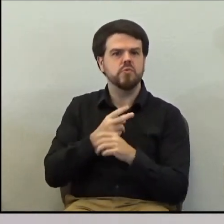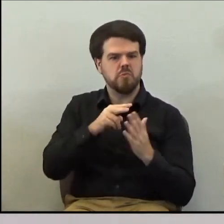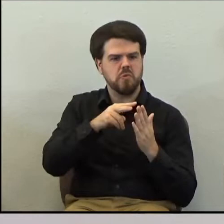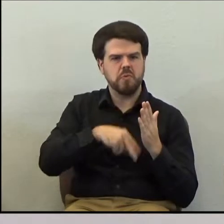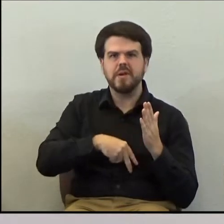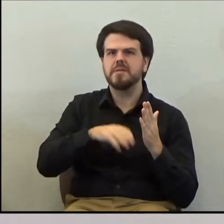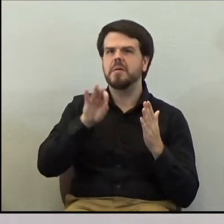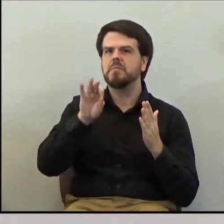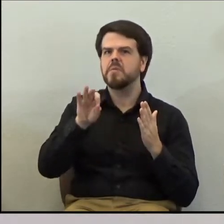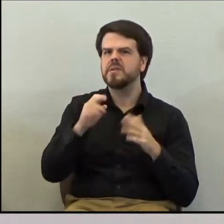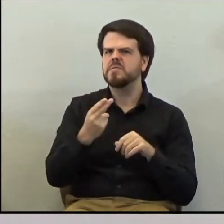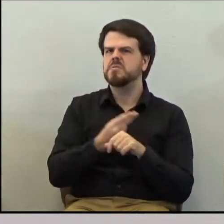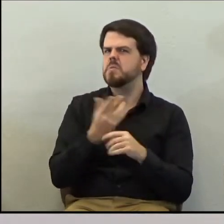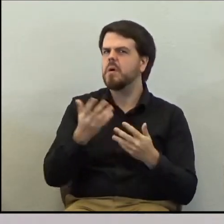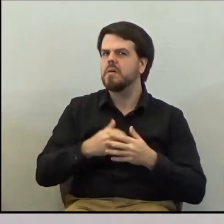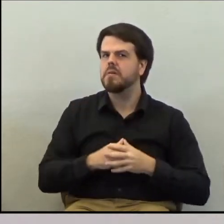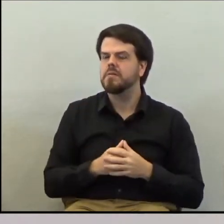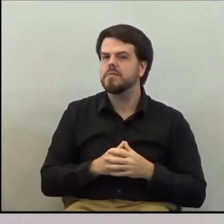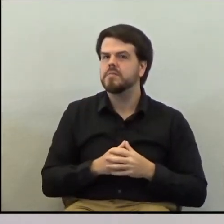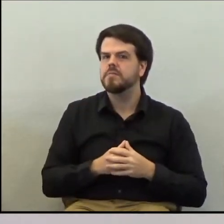exist,